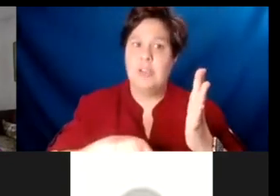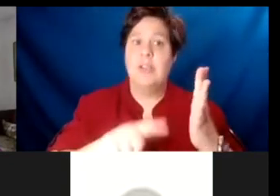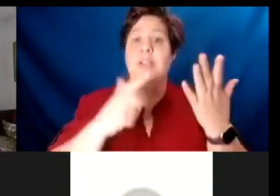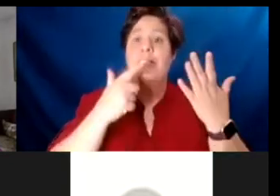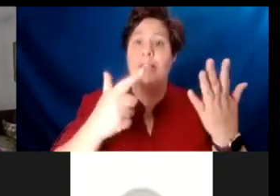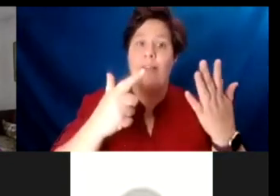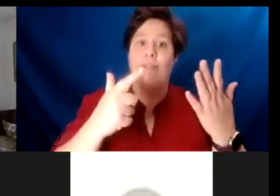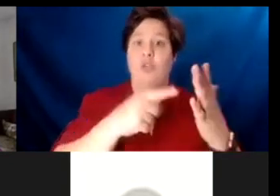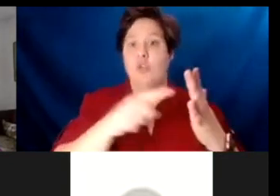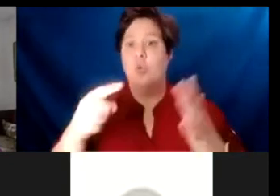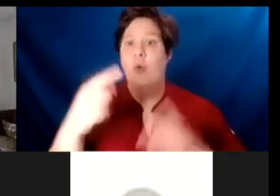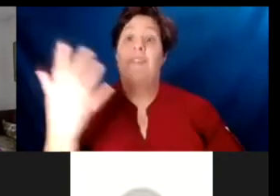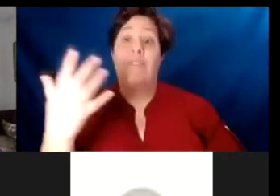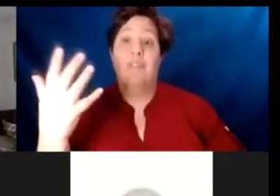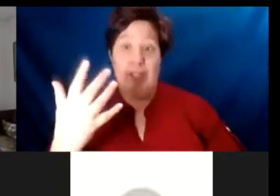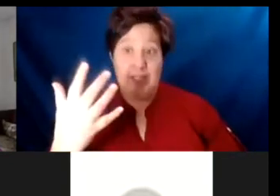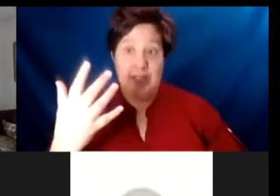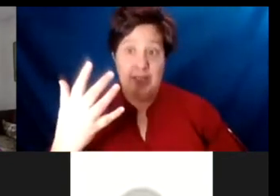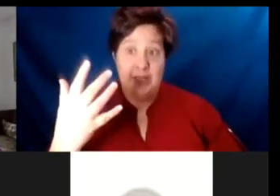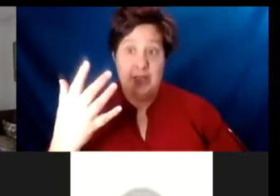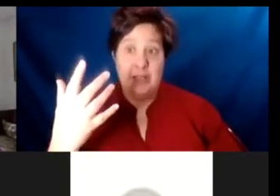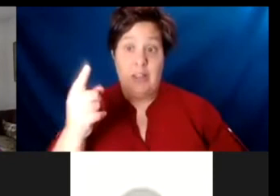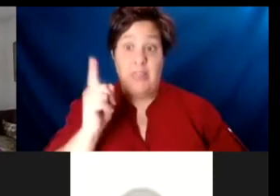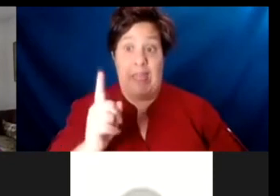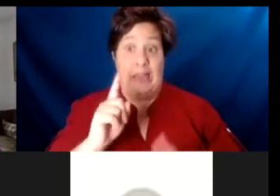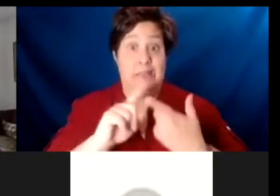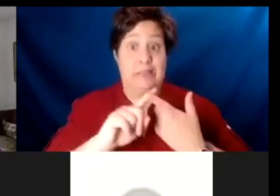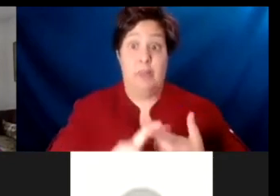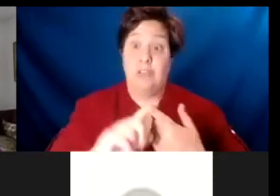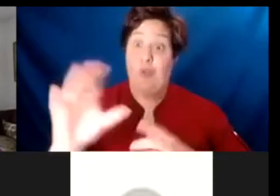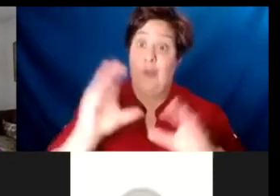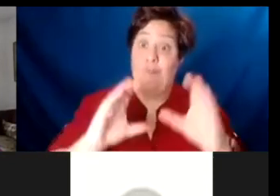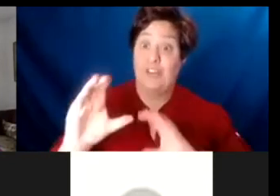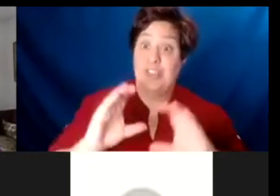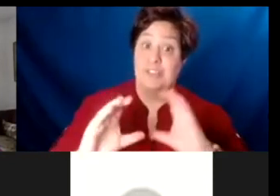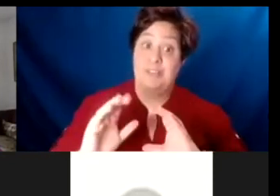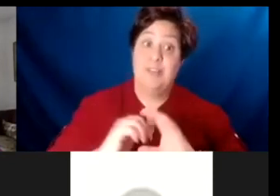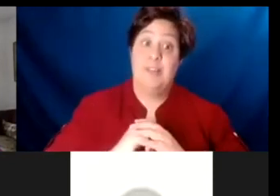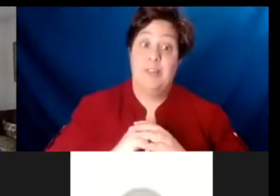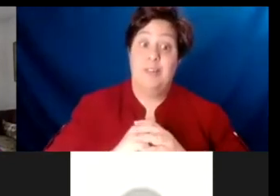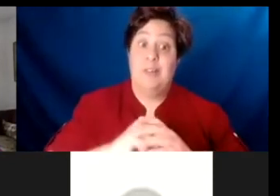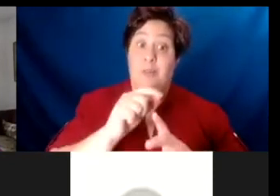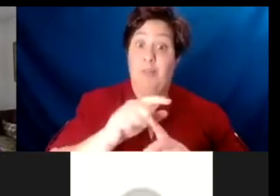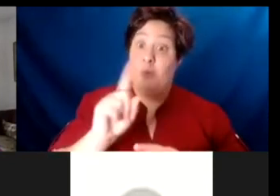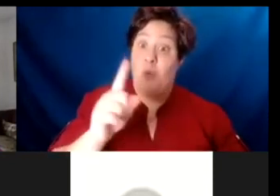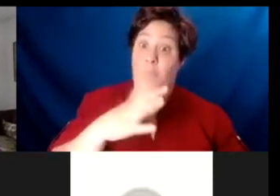to 15. And obviously that depends on the funding that people ask for, doesn't it? I